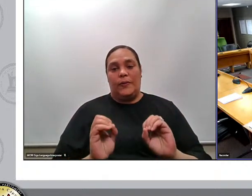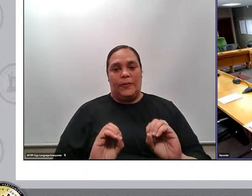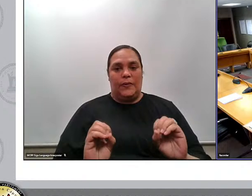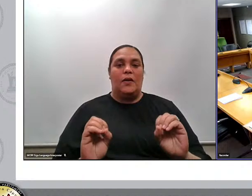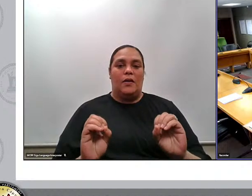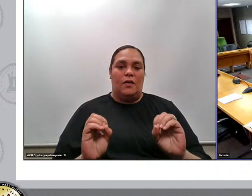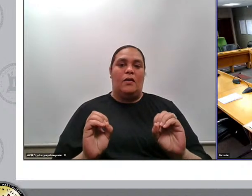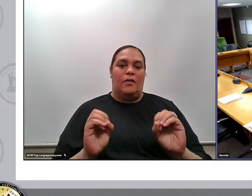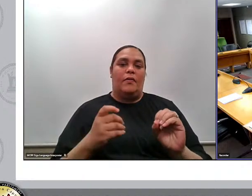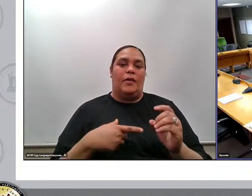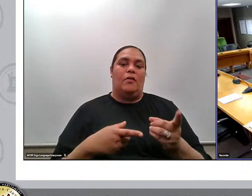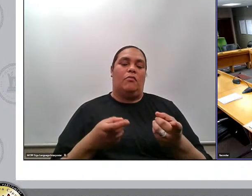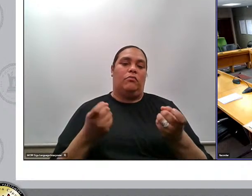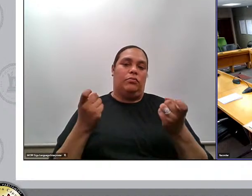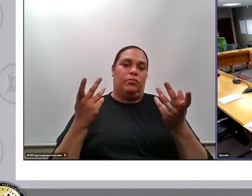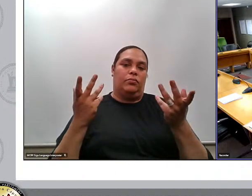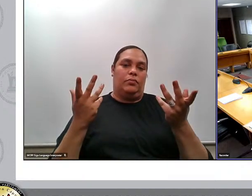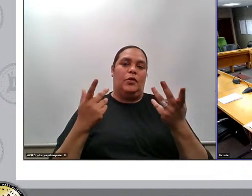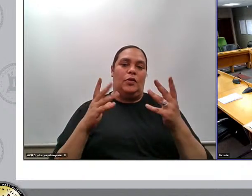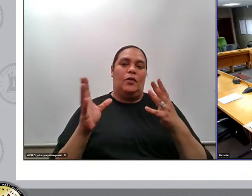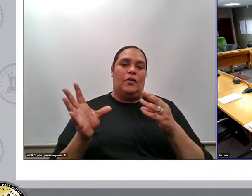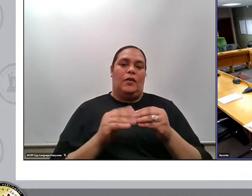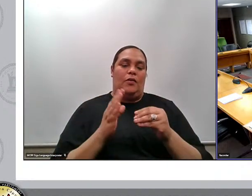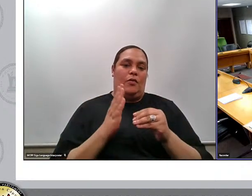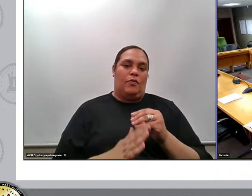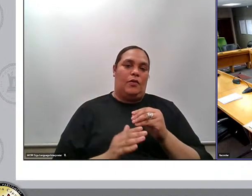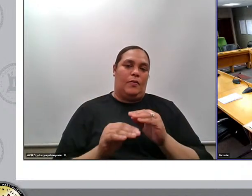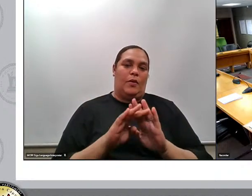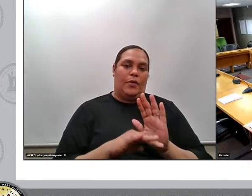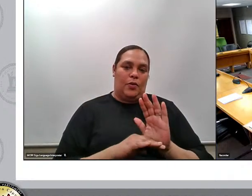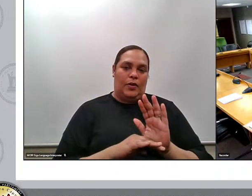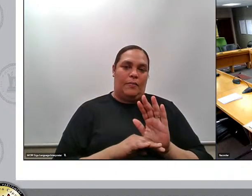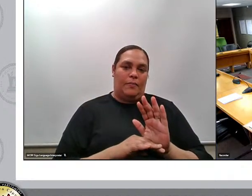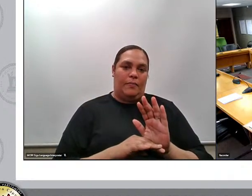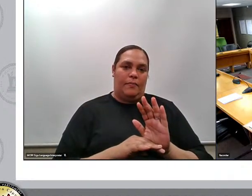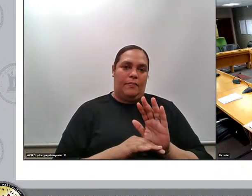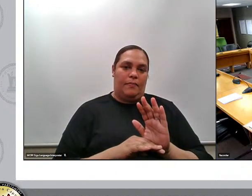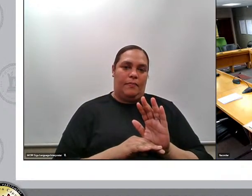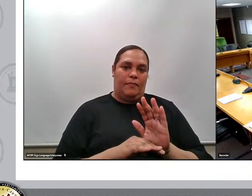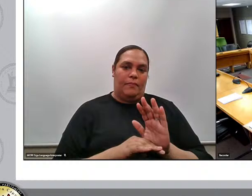resolutions, then I will conclude this part of the program.